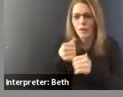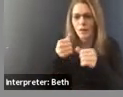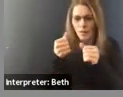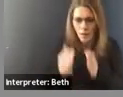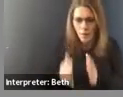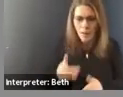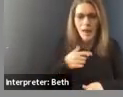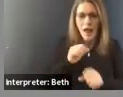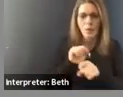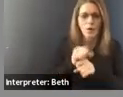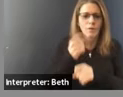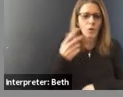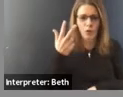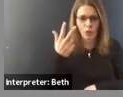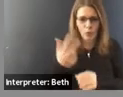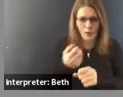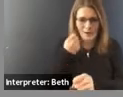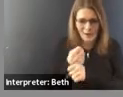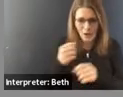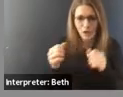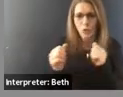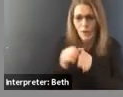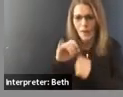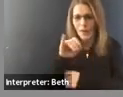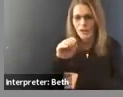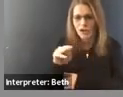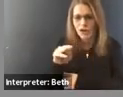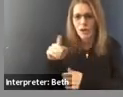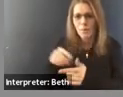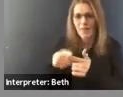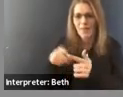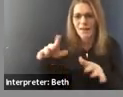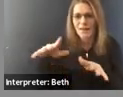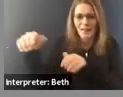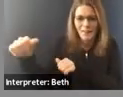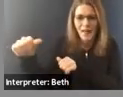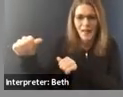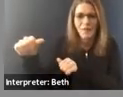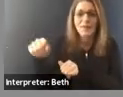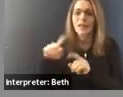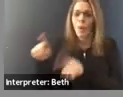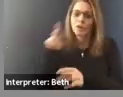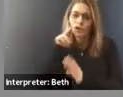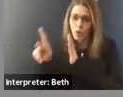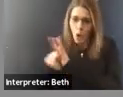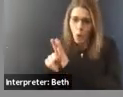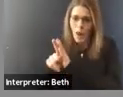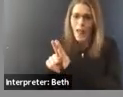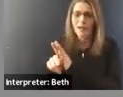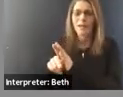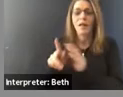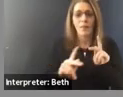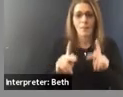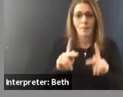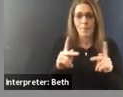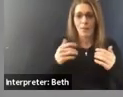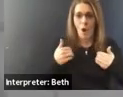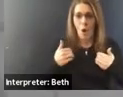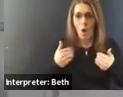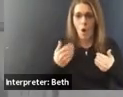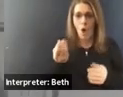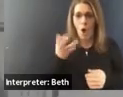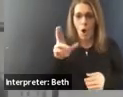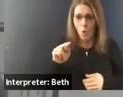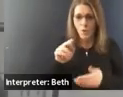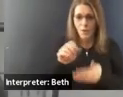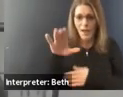the owners of the company asked me if I'd take over and I spent 17 more years running and developing